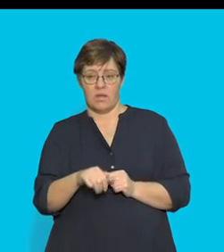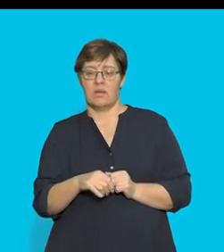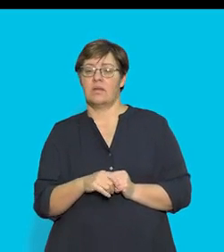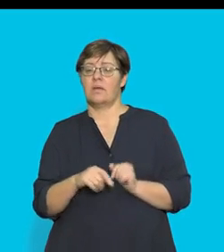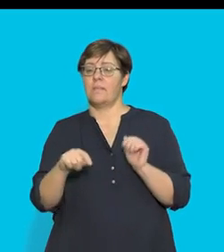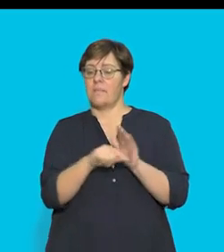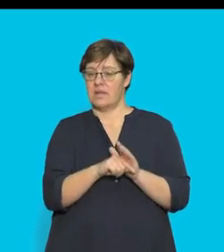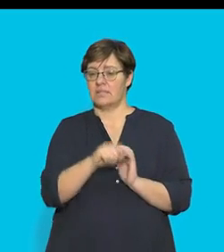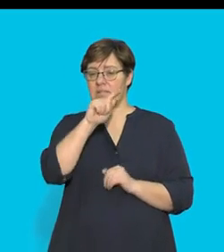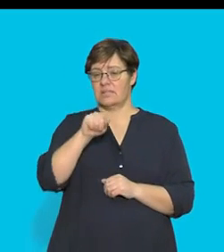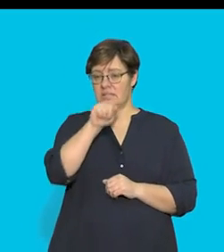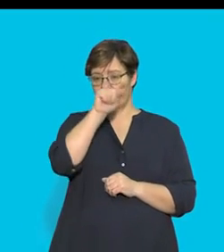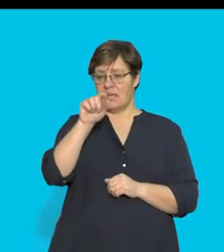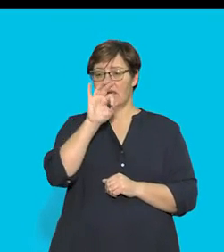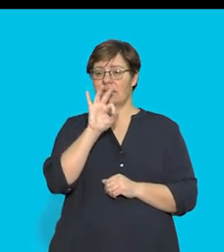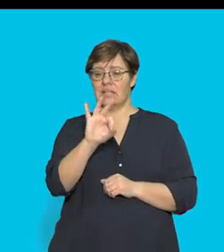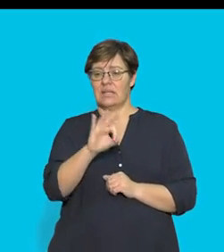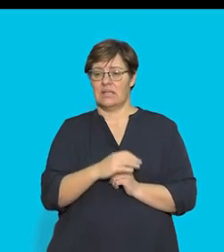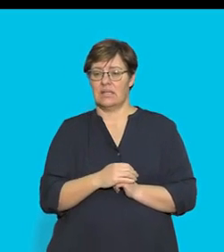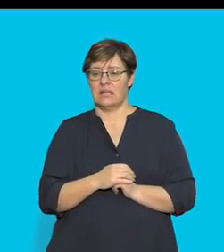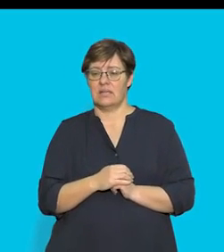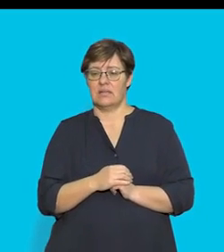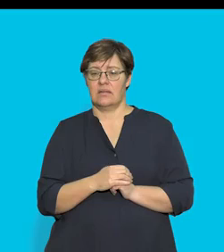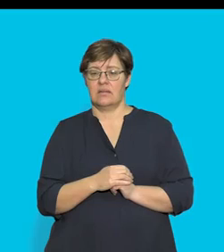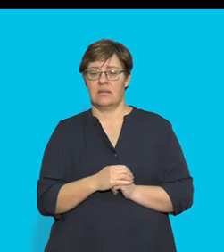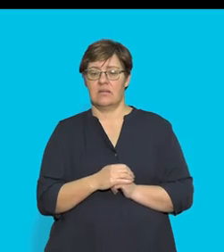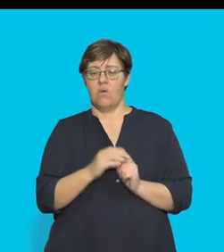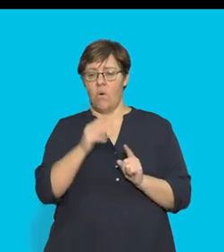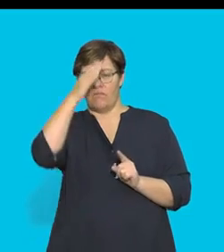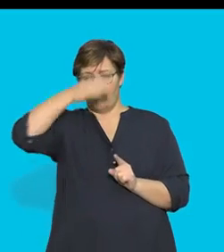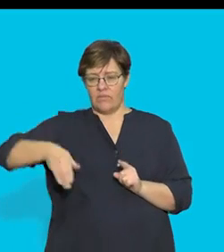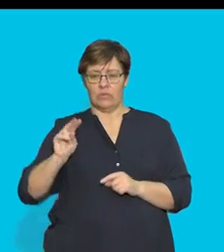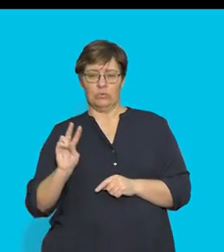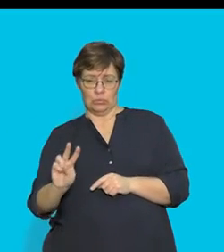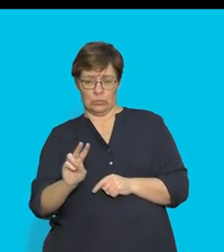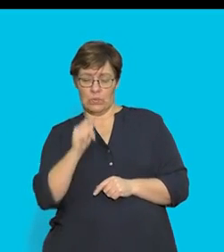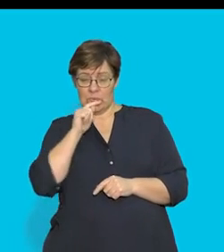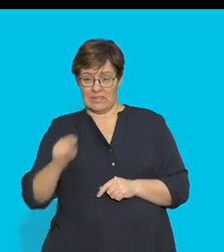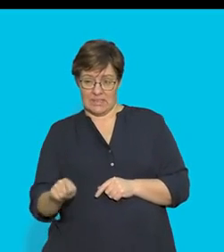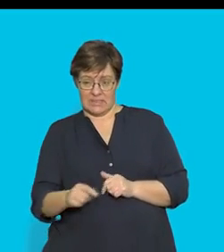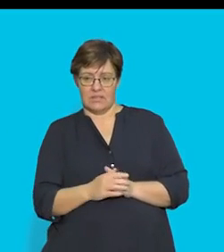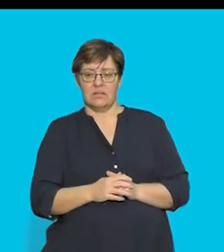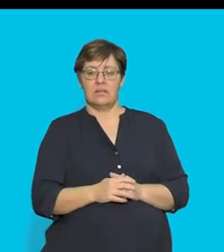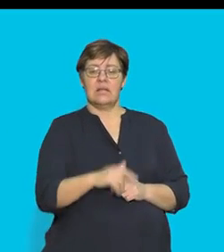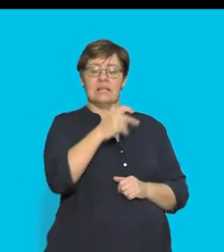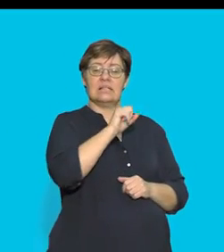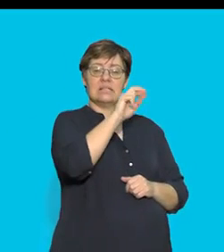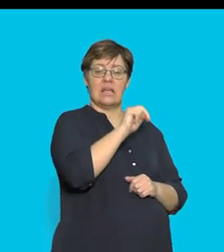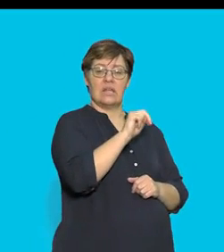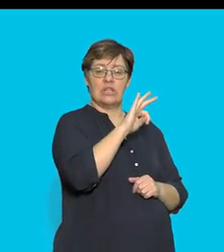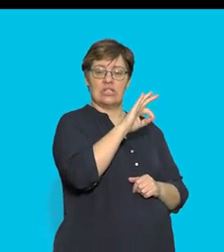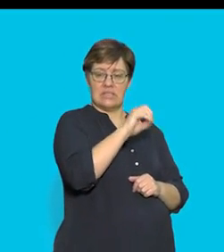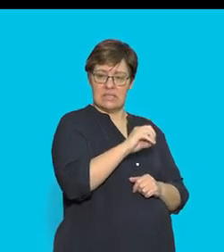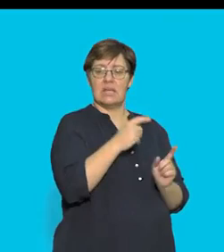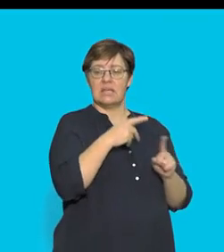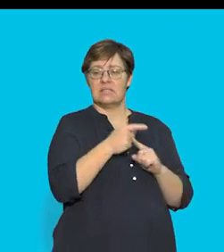be root 3 over your hypotenuse, which is 2. We're using that triangle. And sine of 30, again, is going to be a half. So